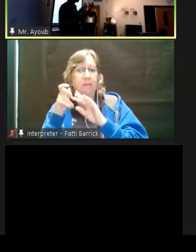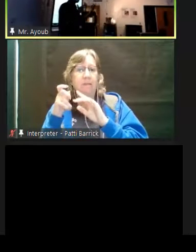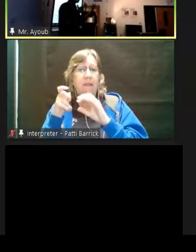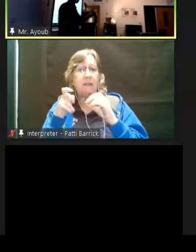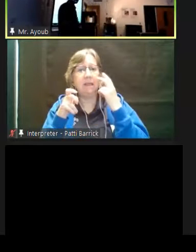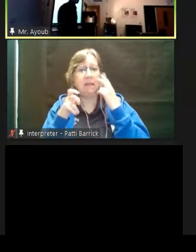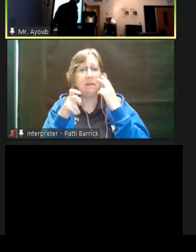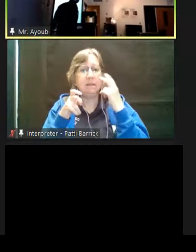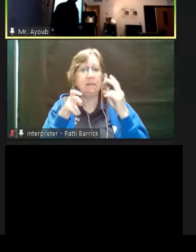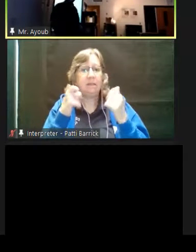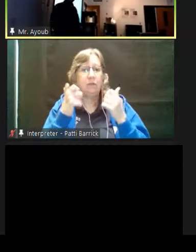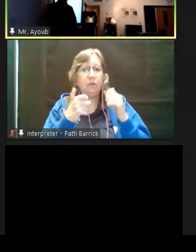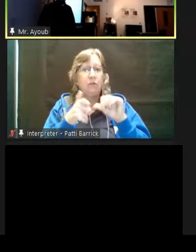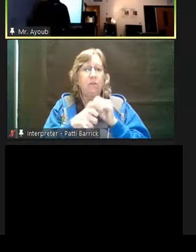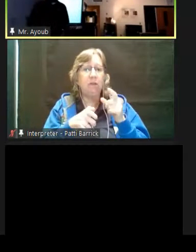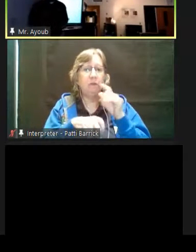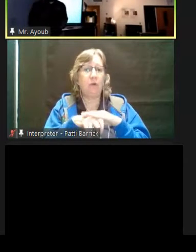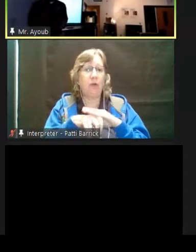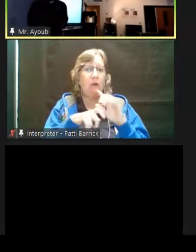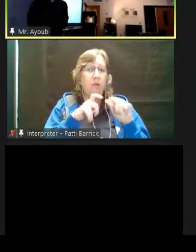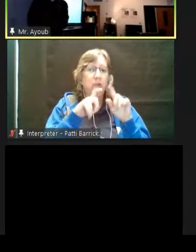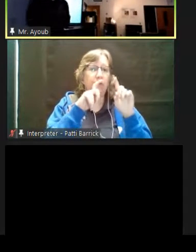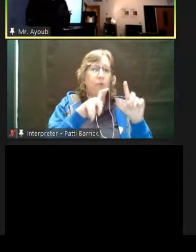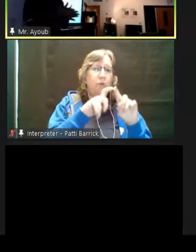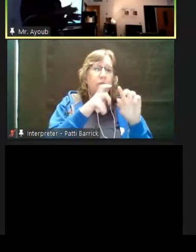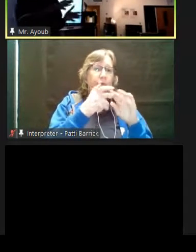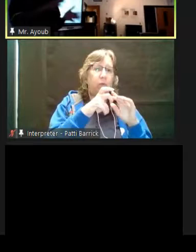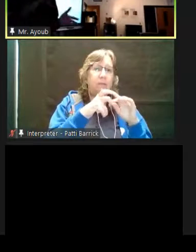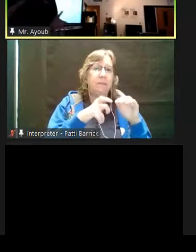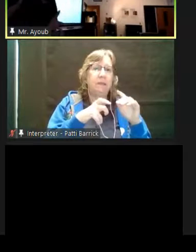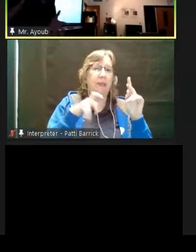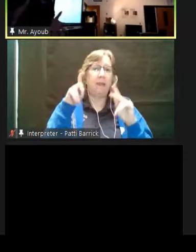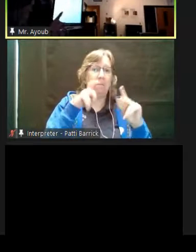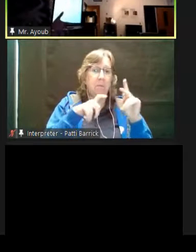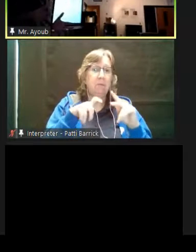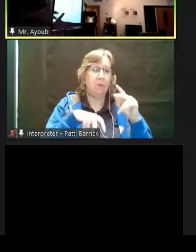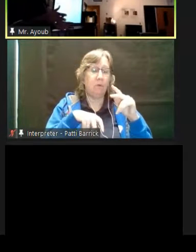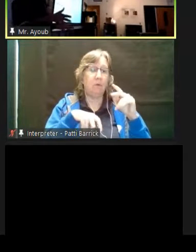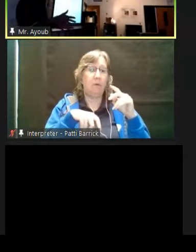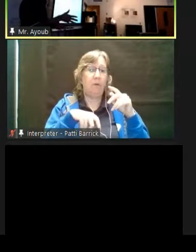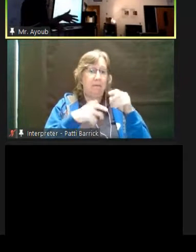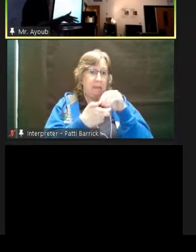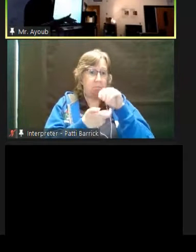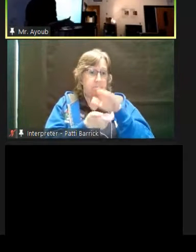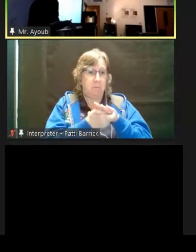page are you on. When you guys go to a website, you are tracked how long you're on a page.